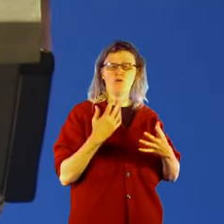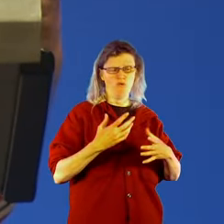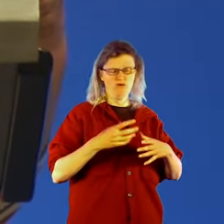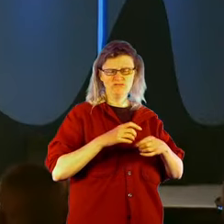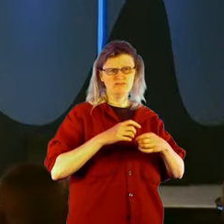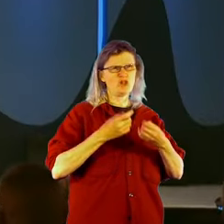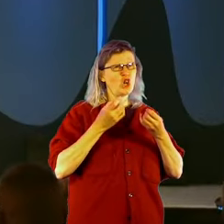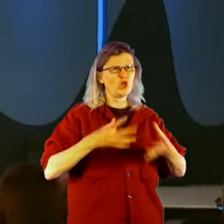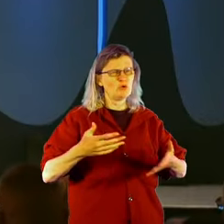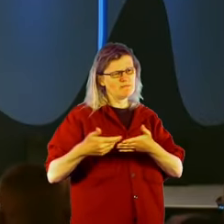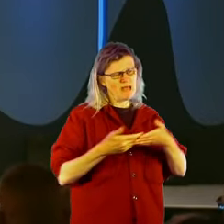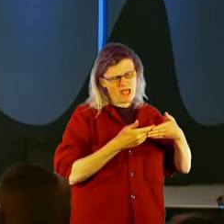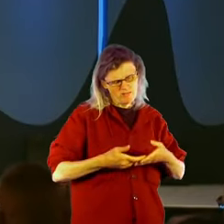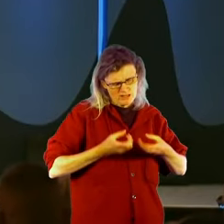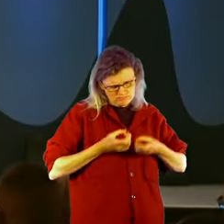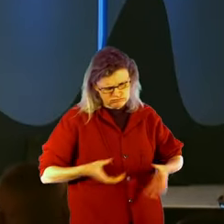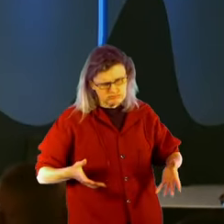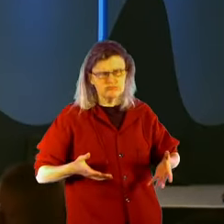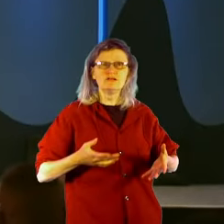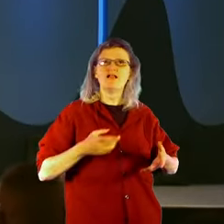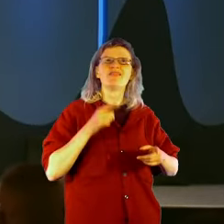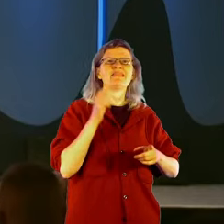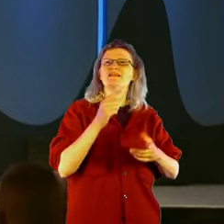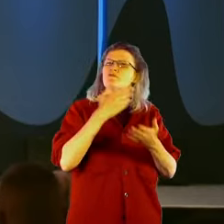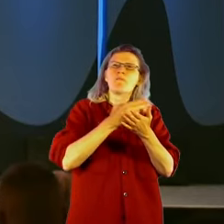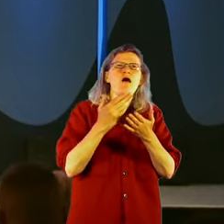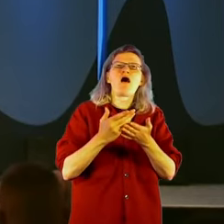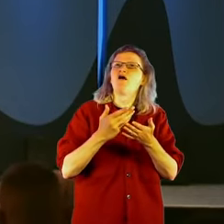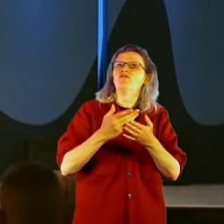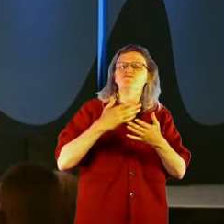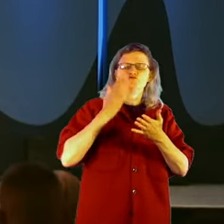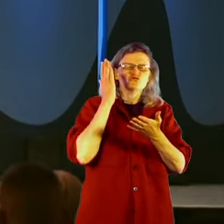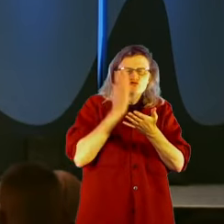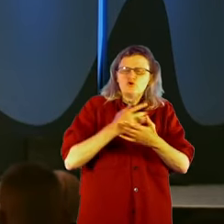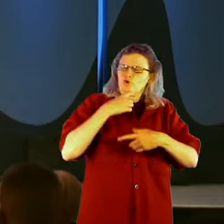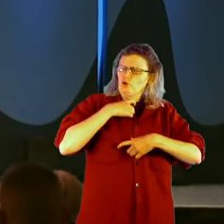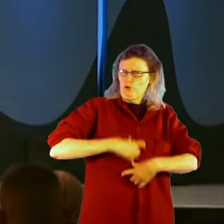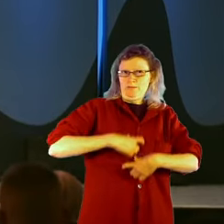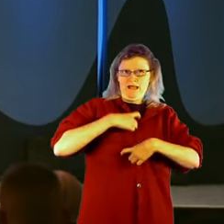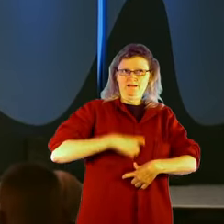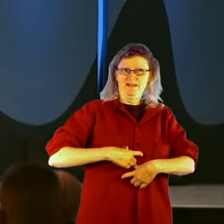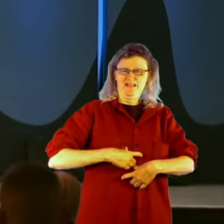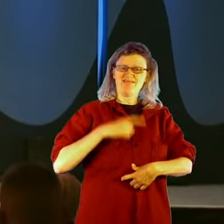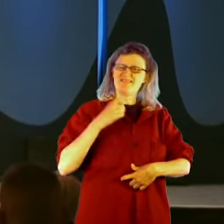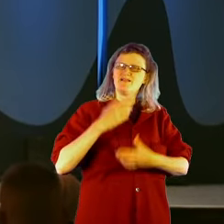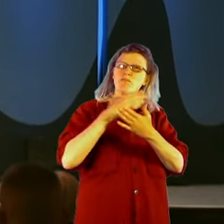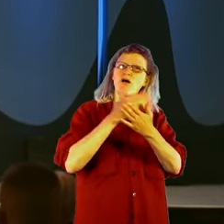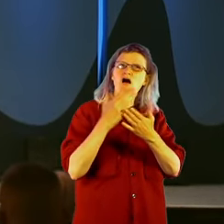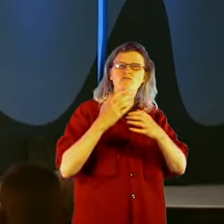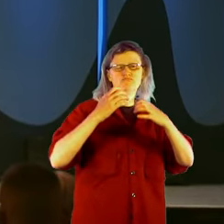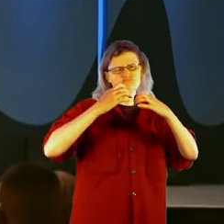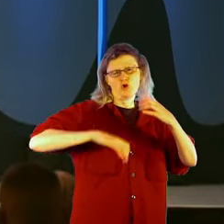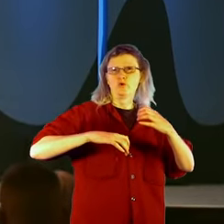brokenness that is not part of our true humanity, part of our broken